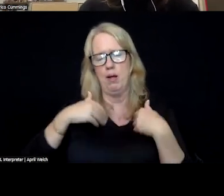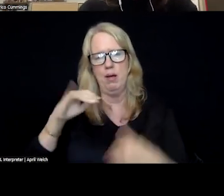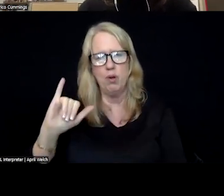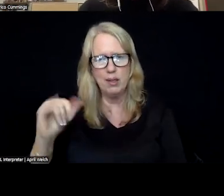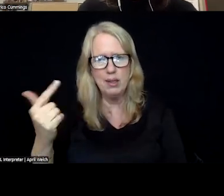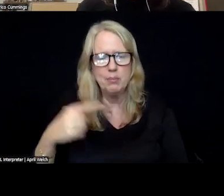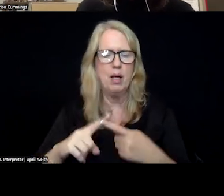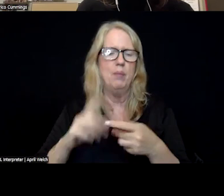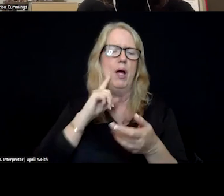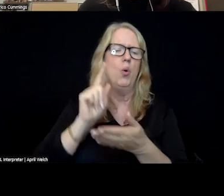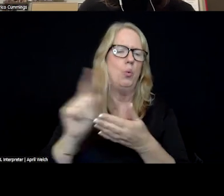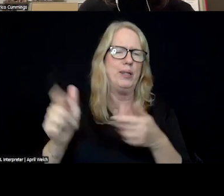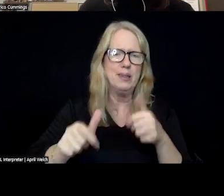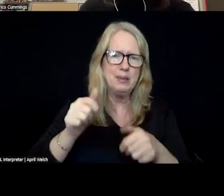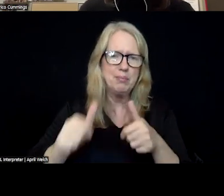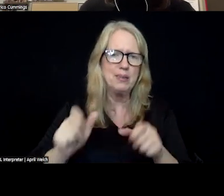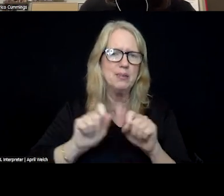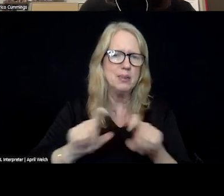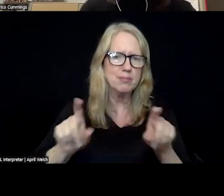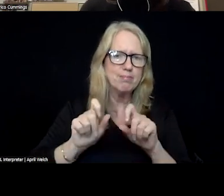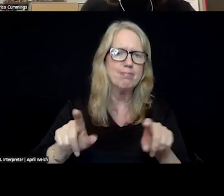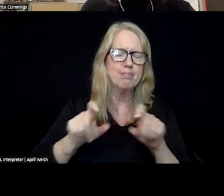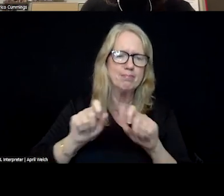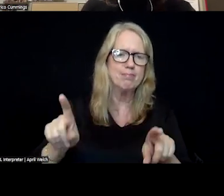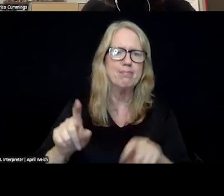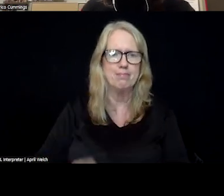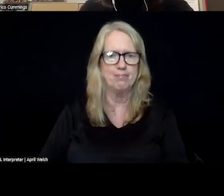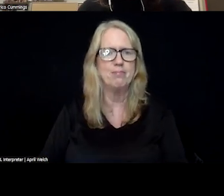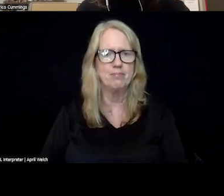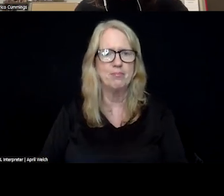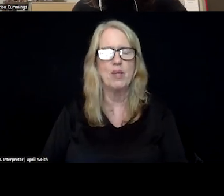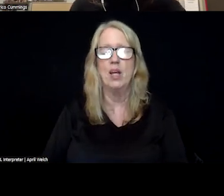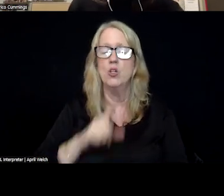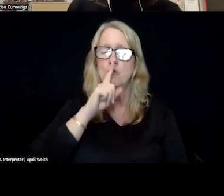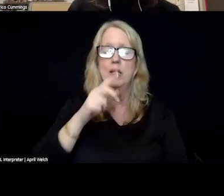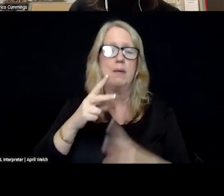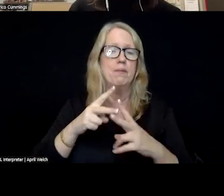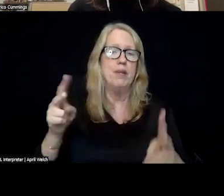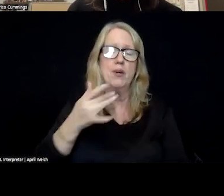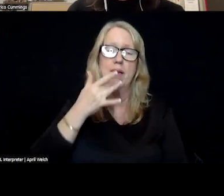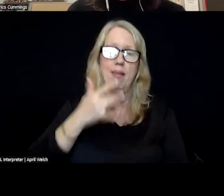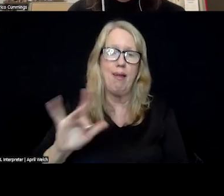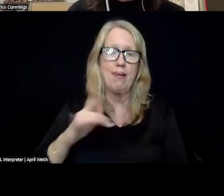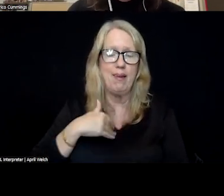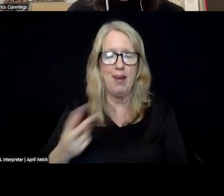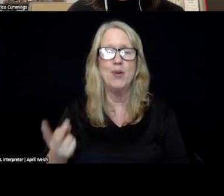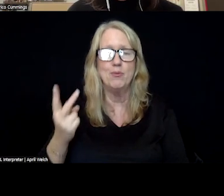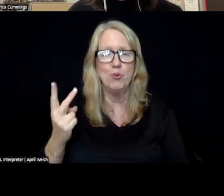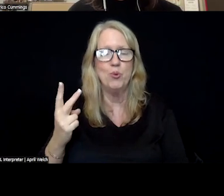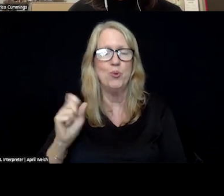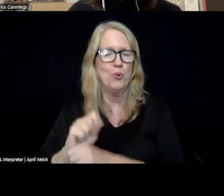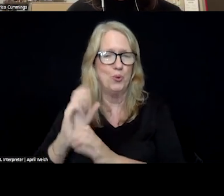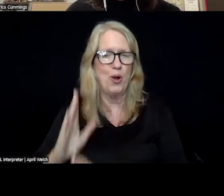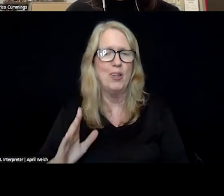weekly text messages that we send out. And with that, I'm very lucky to have two wonderful colleagues of mine